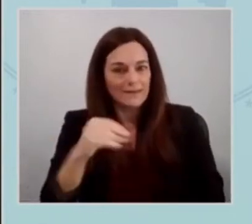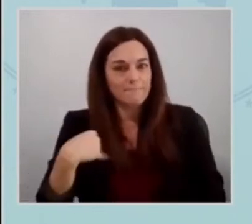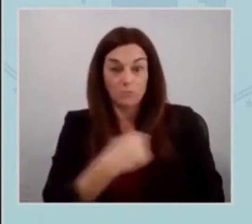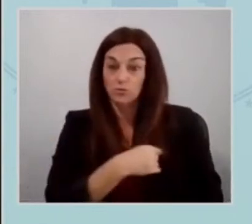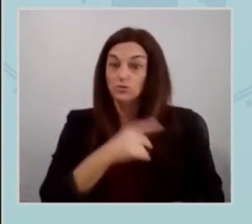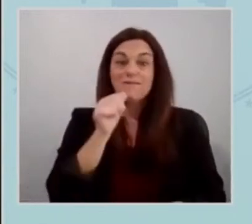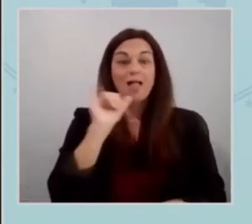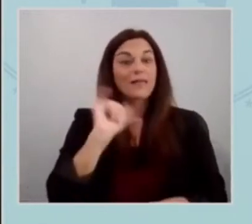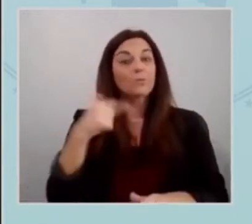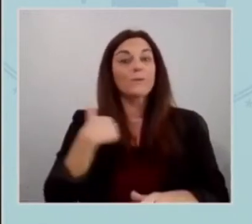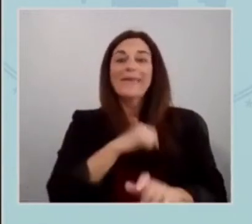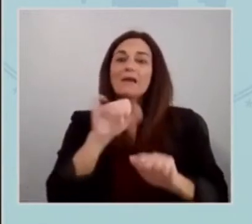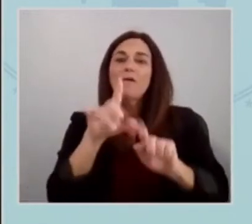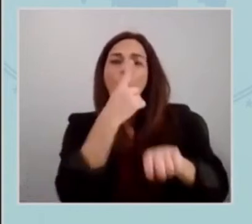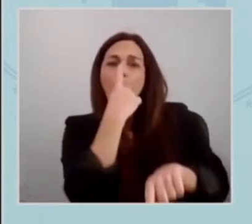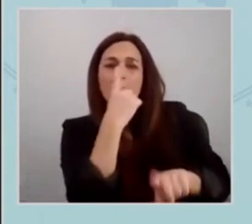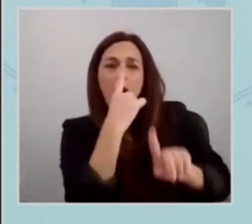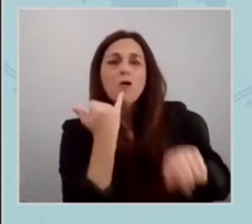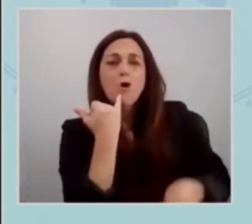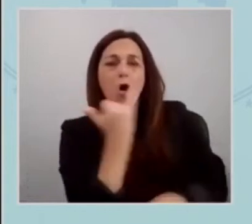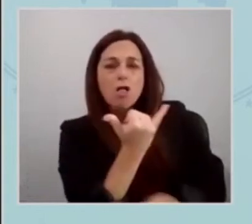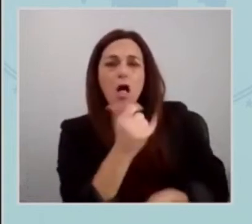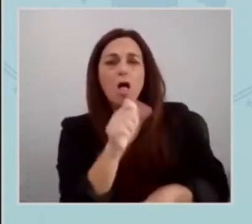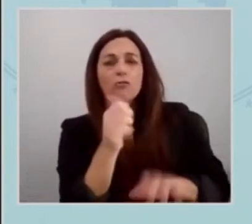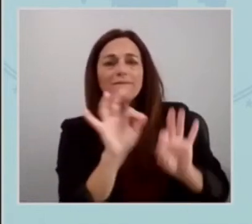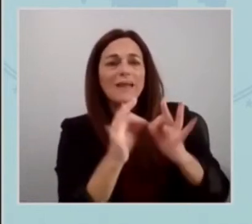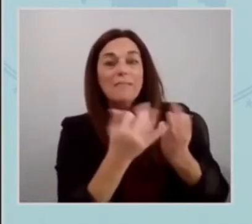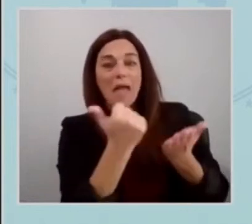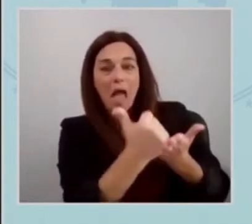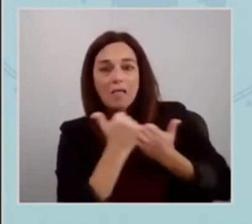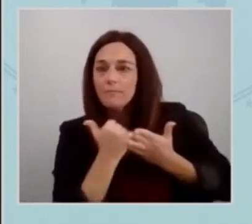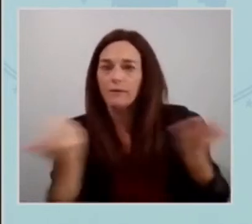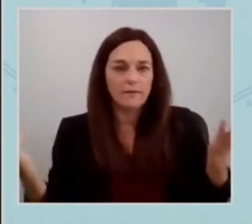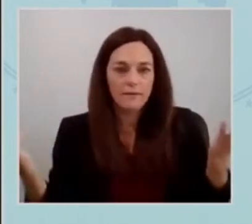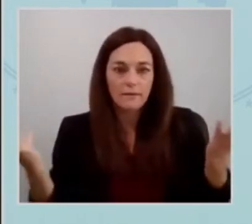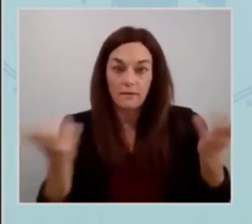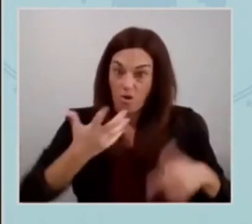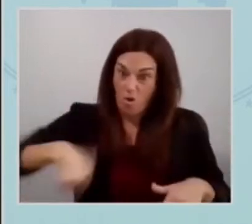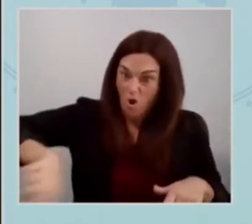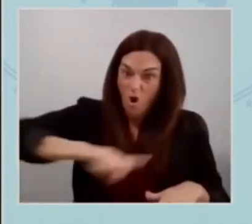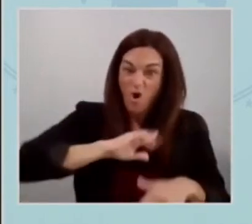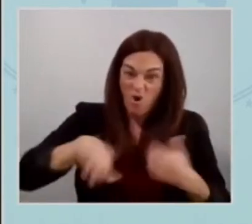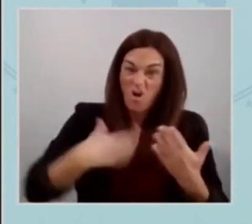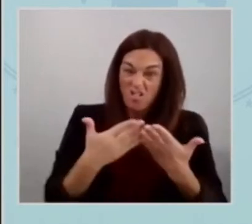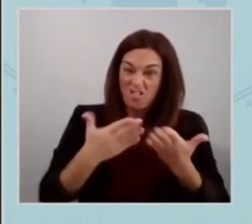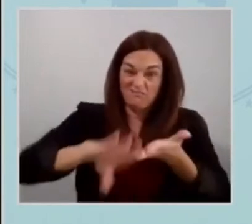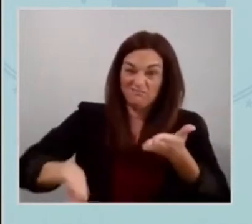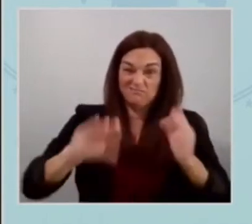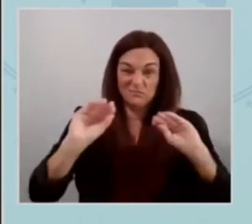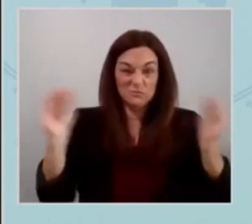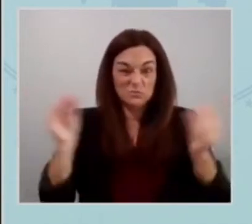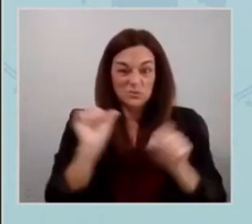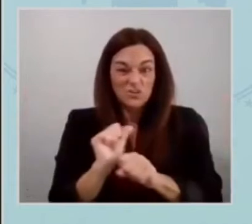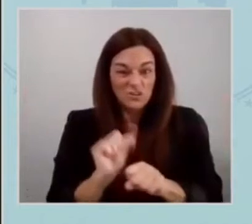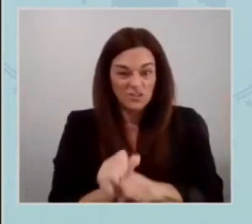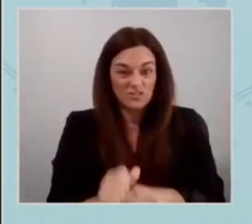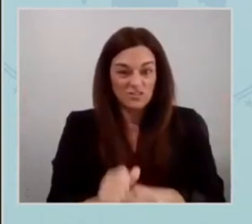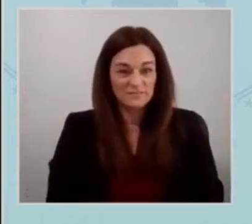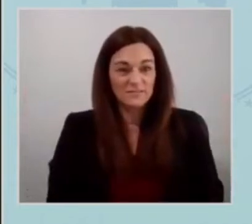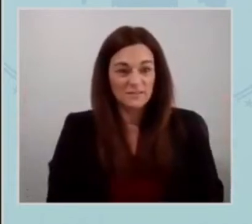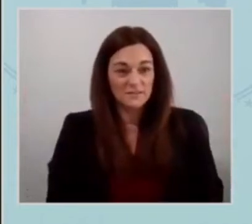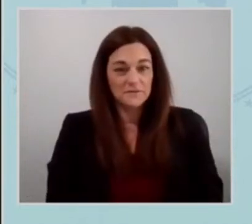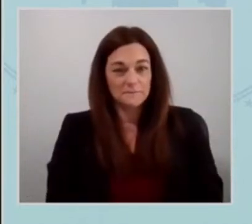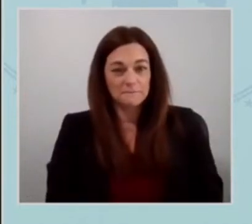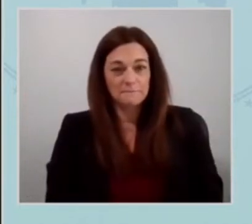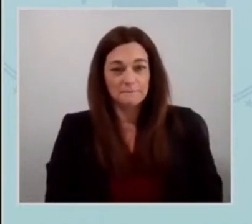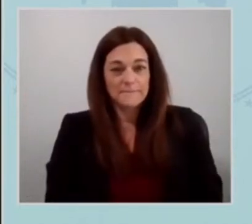well as myself, we are all union members. So it's not like we can call another family member or call someone else to aid us when the